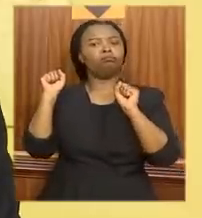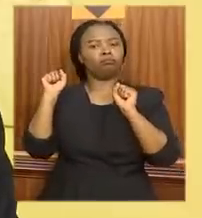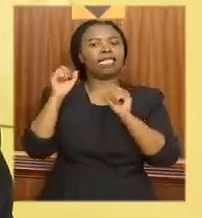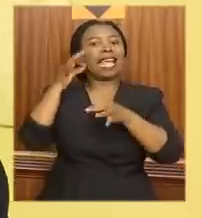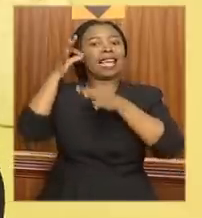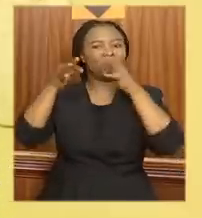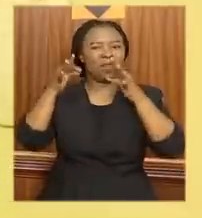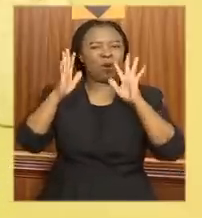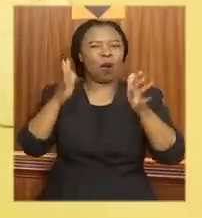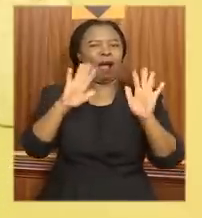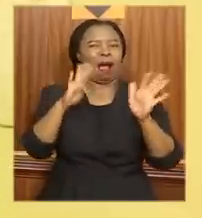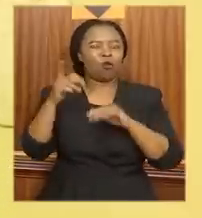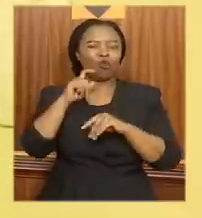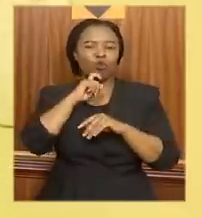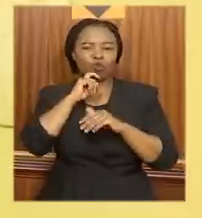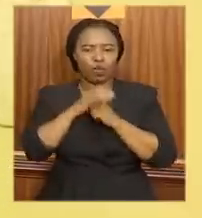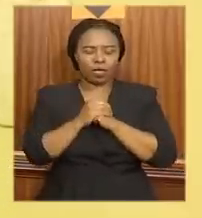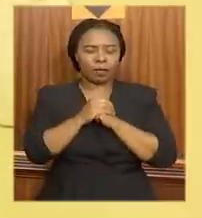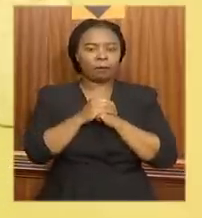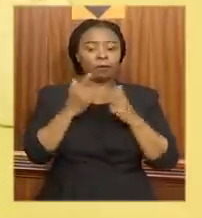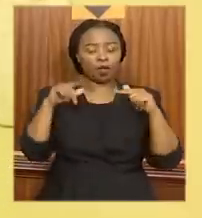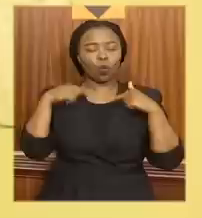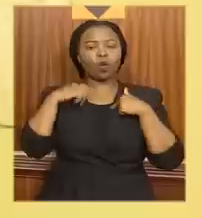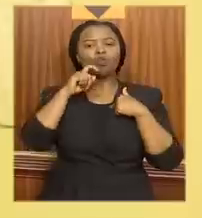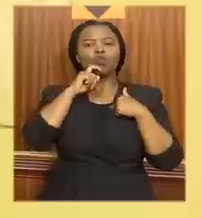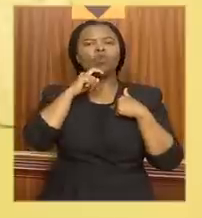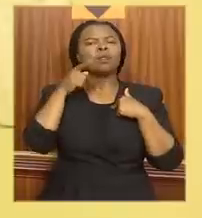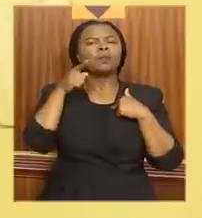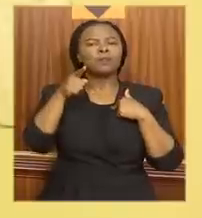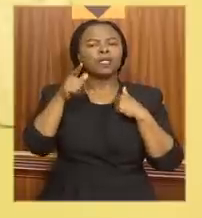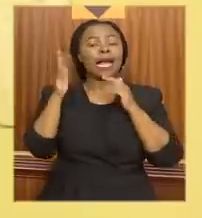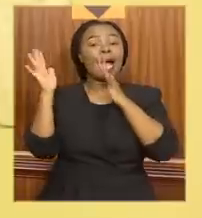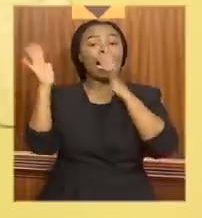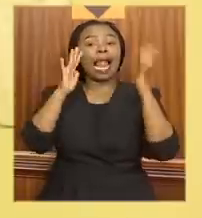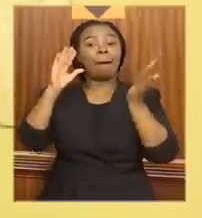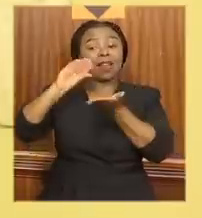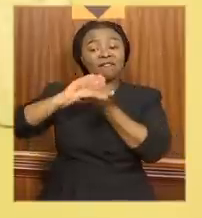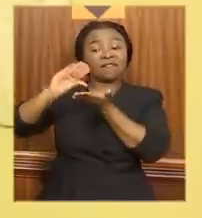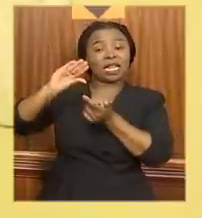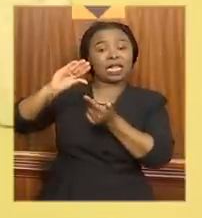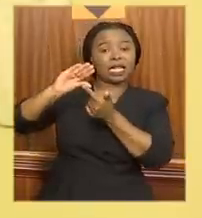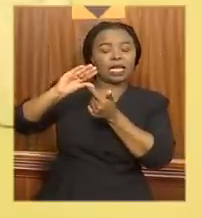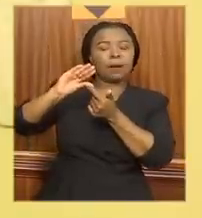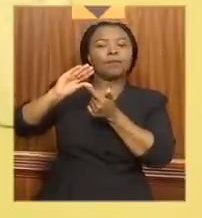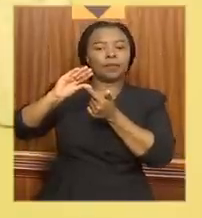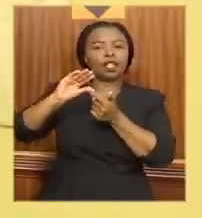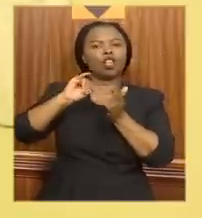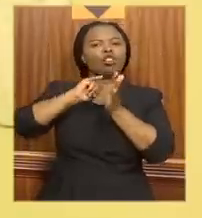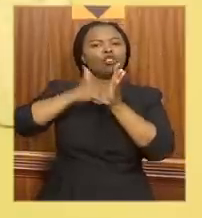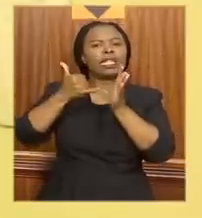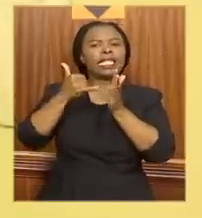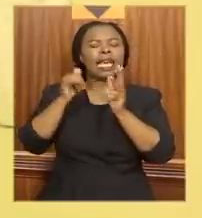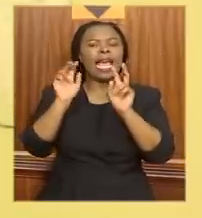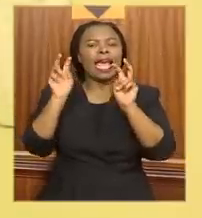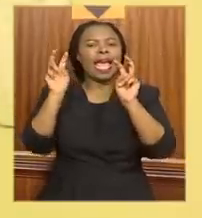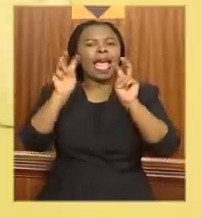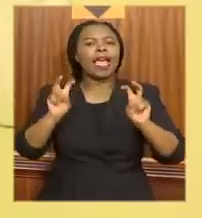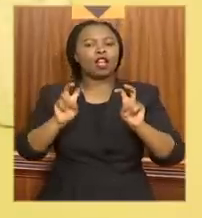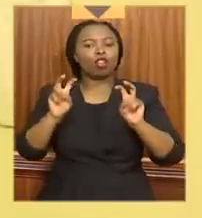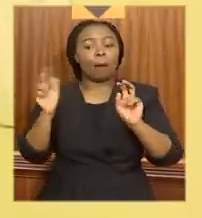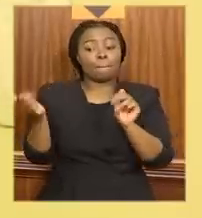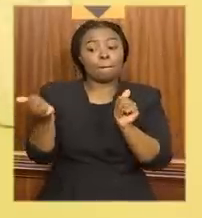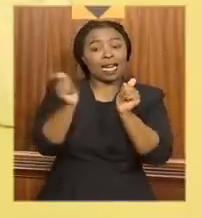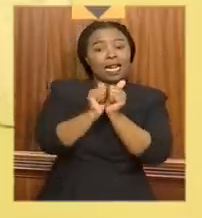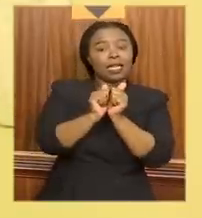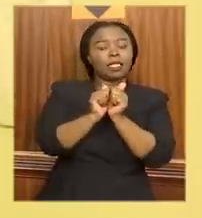We will use climate funding provided through the Just Energy Transition Partnership that we